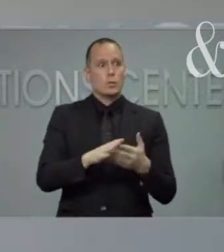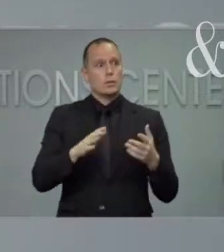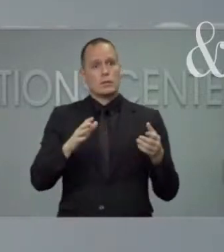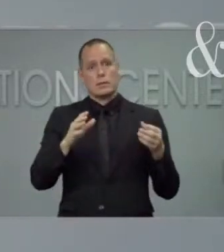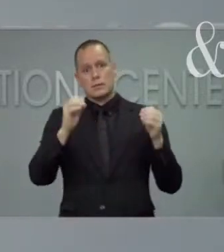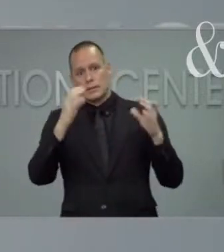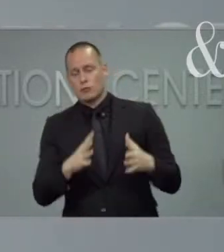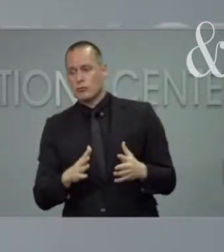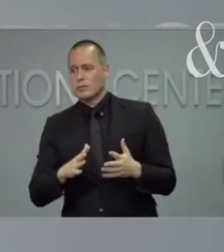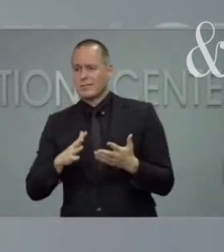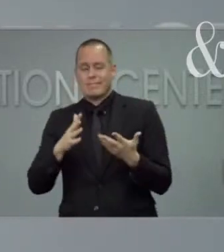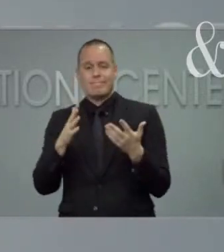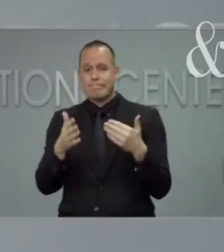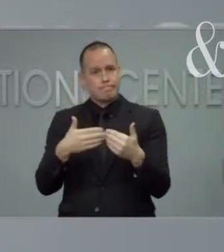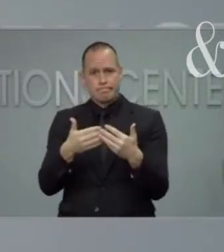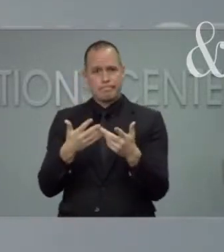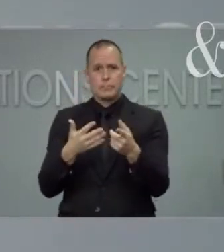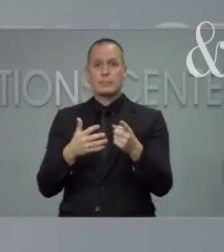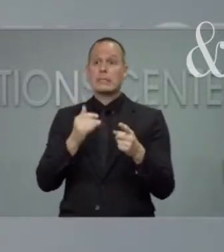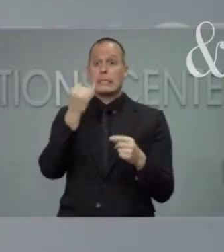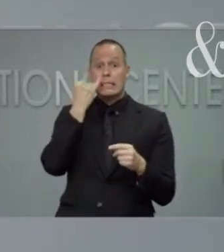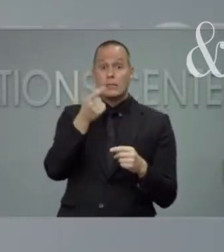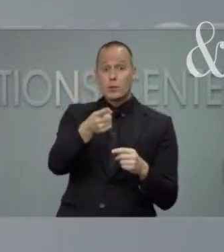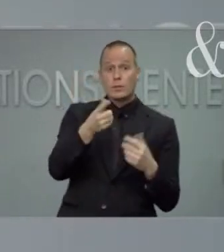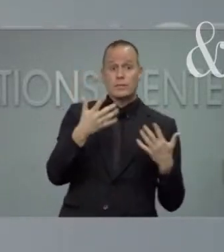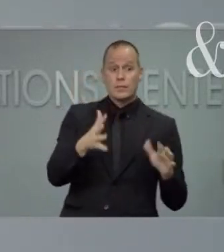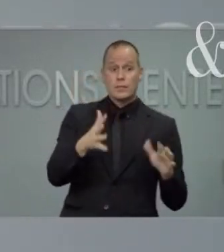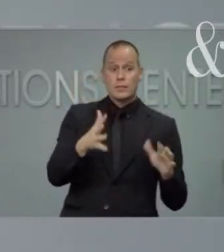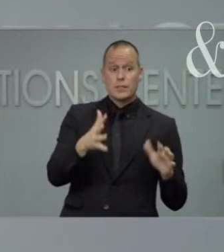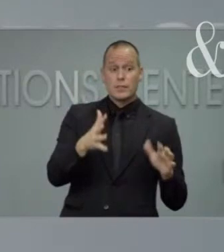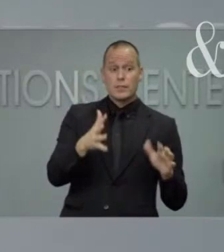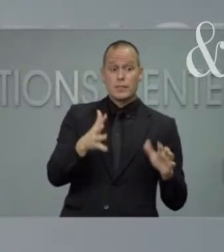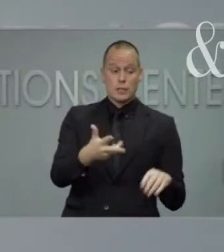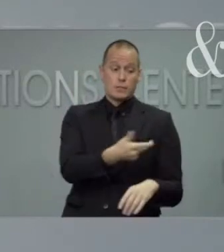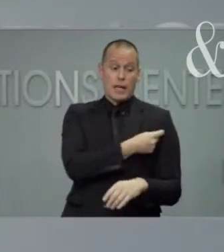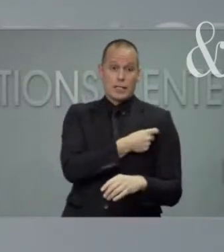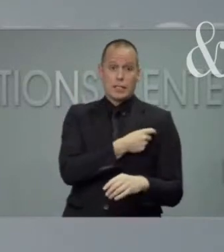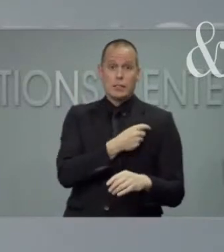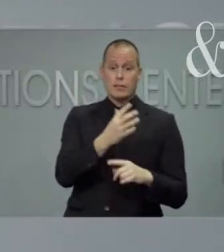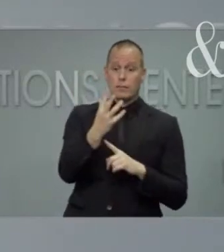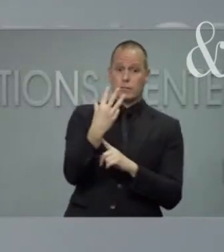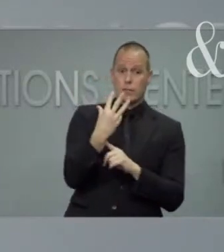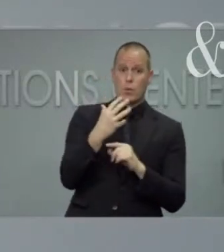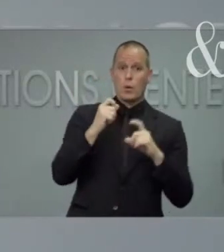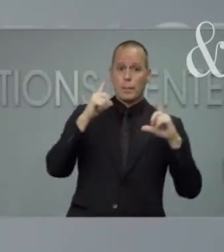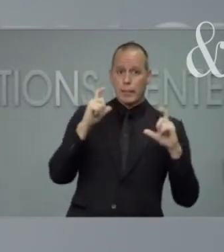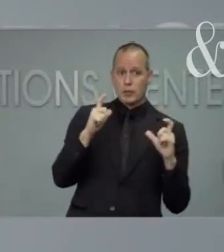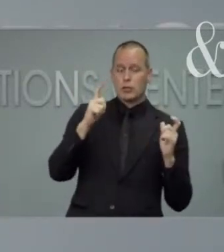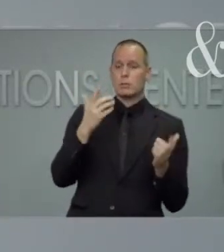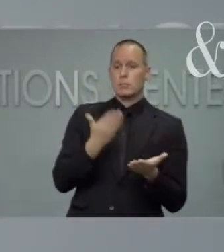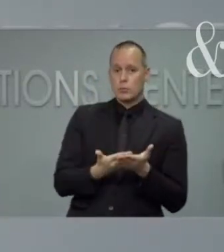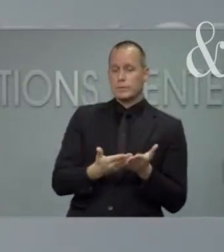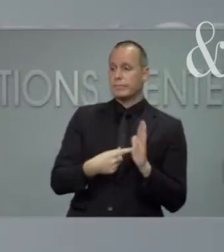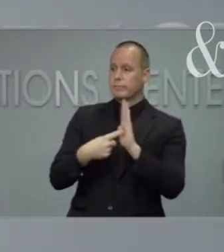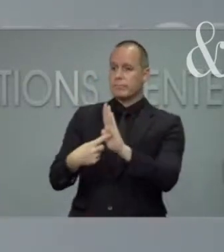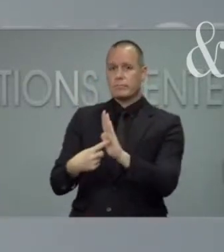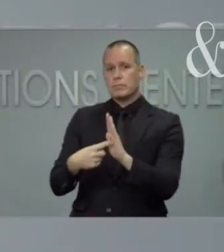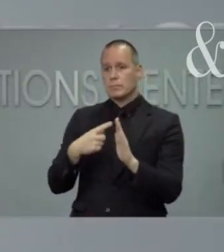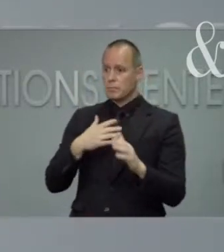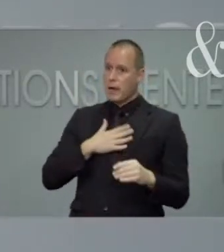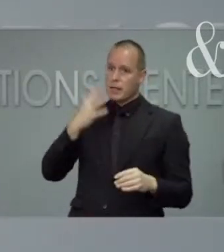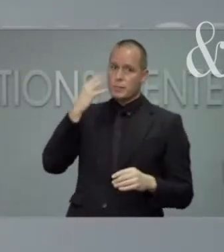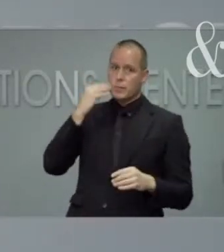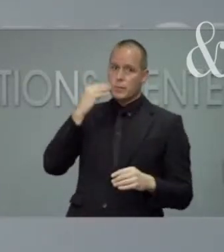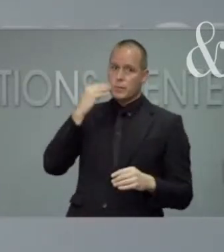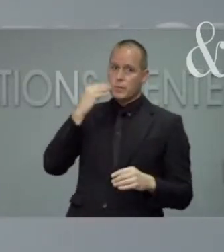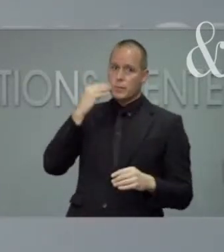important for us to, if you have gotten your vaccine, share that with others and your experience. I think it really will